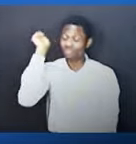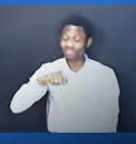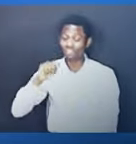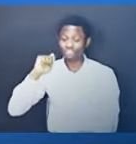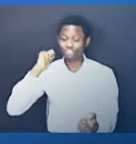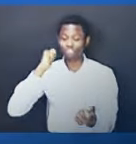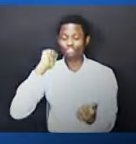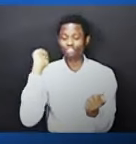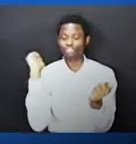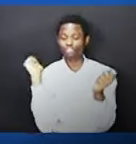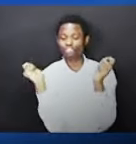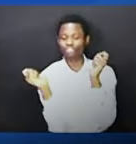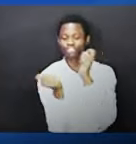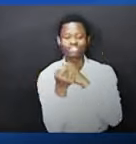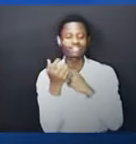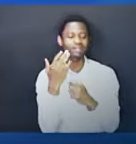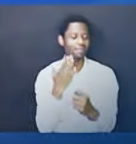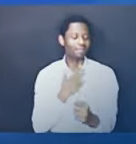life.